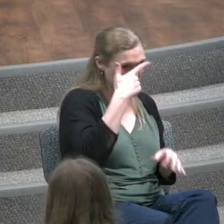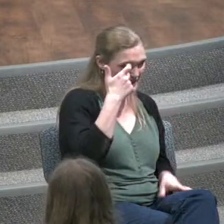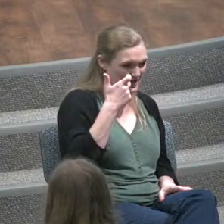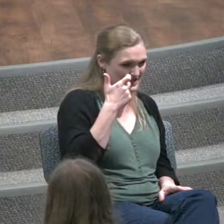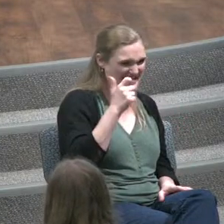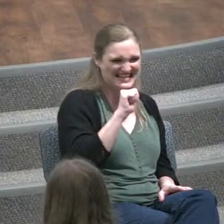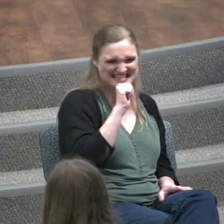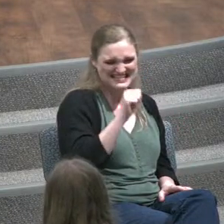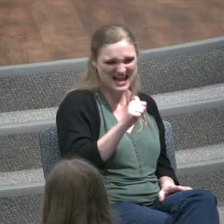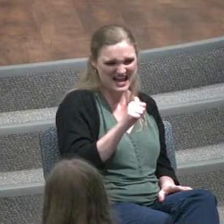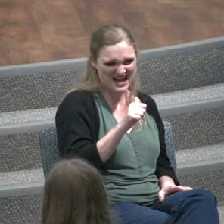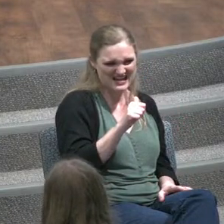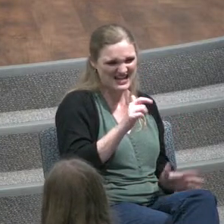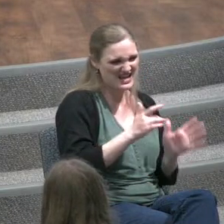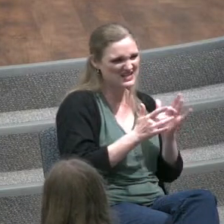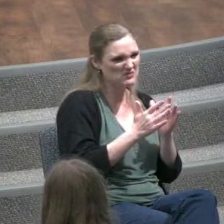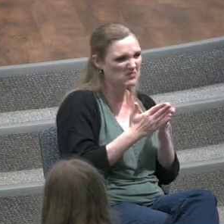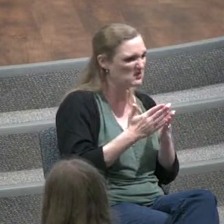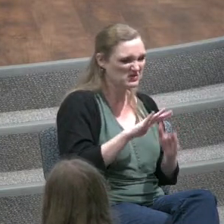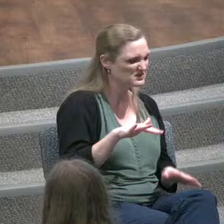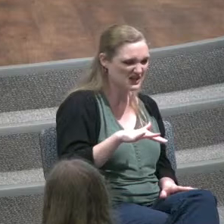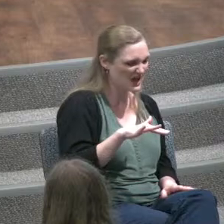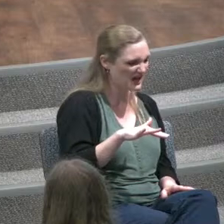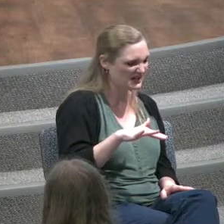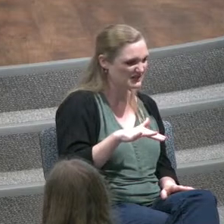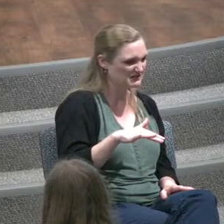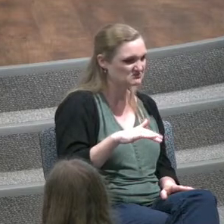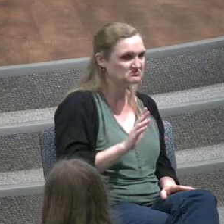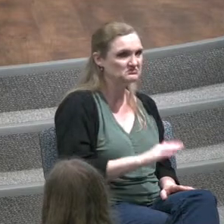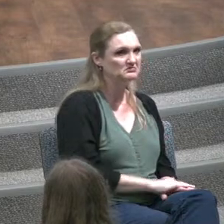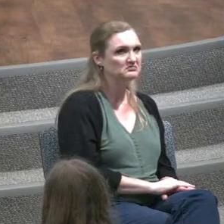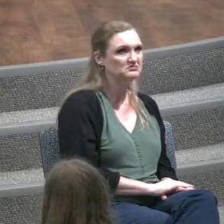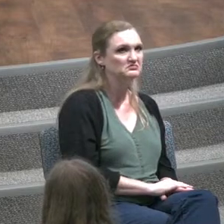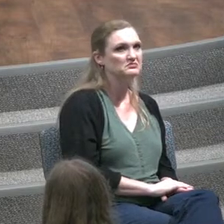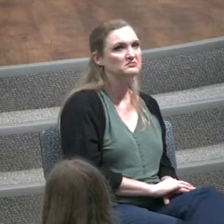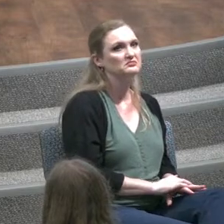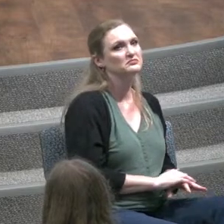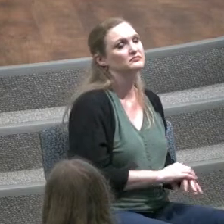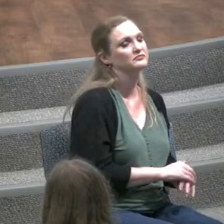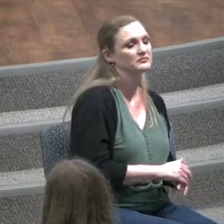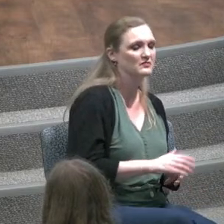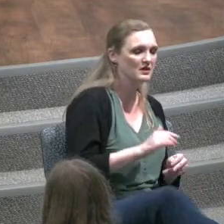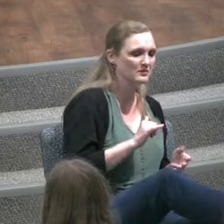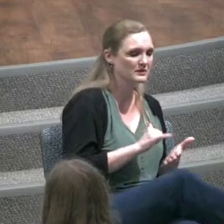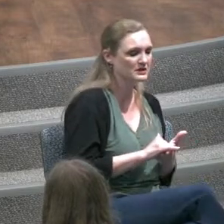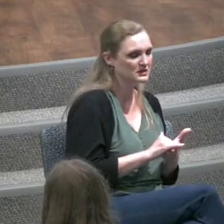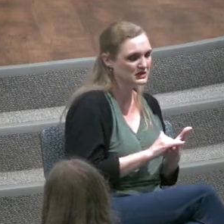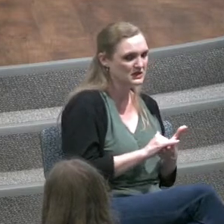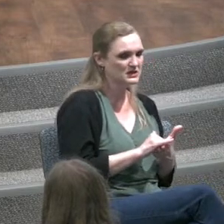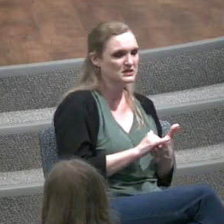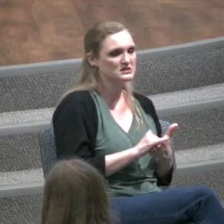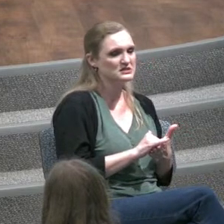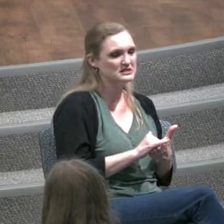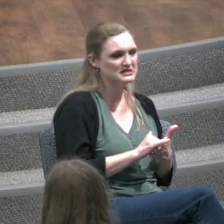it because it's not a biblical site. It's not tied to Scripture. But it is an